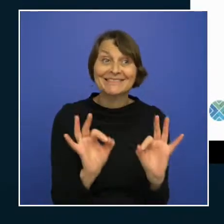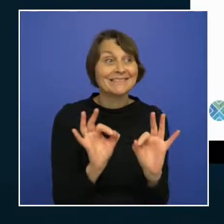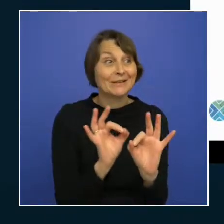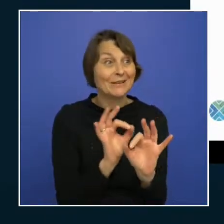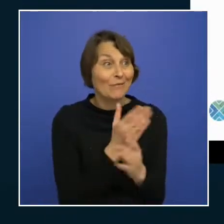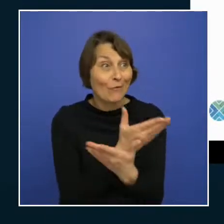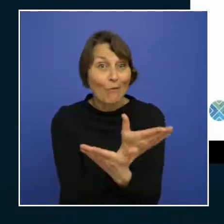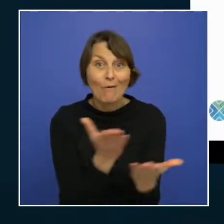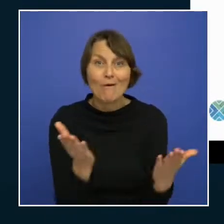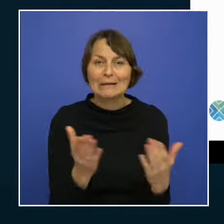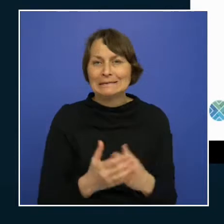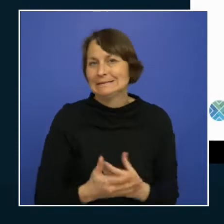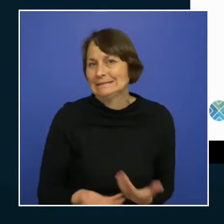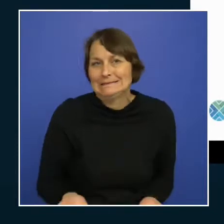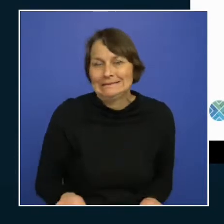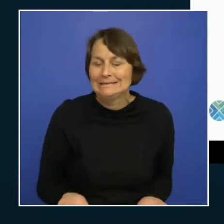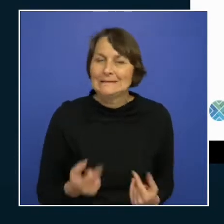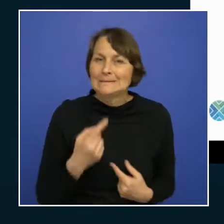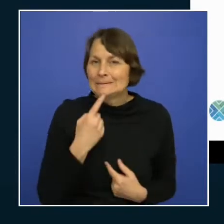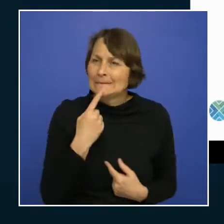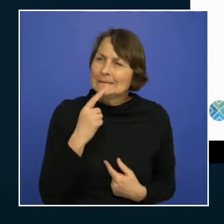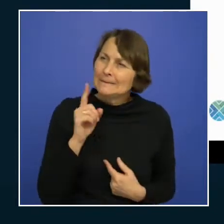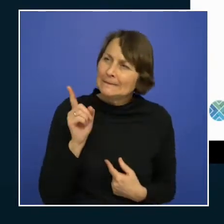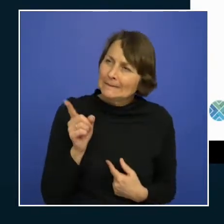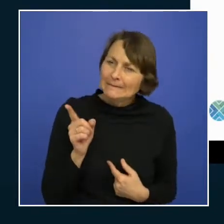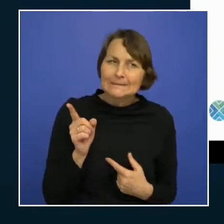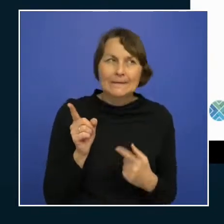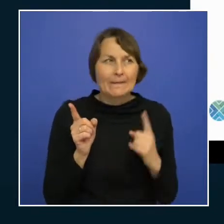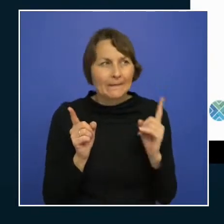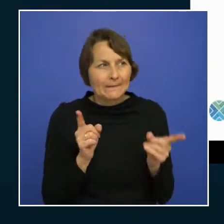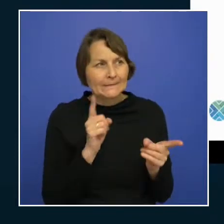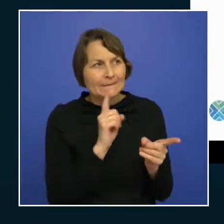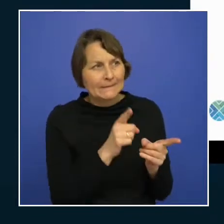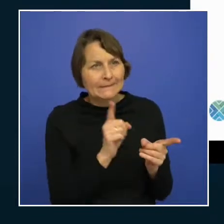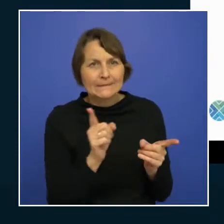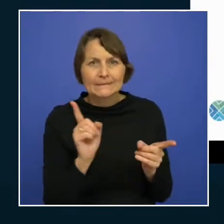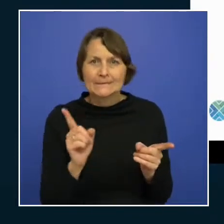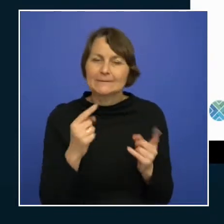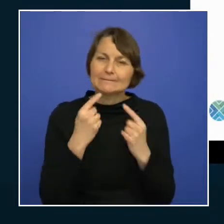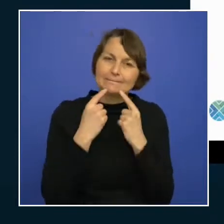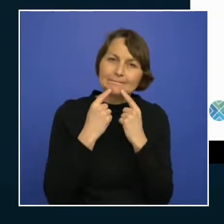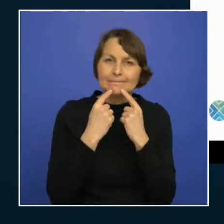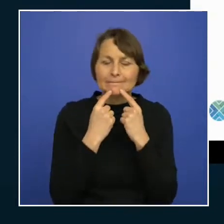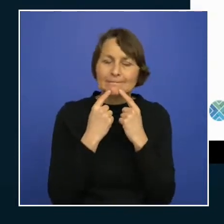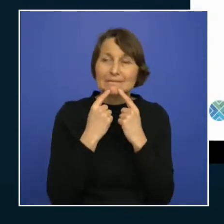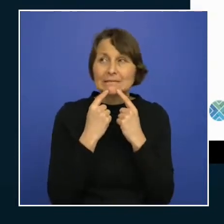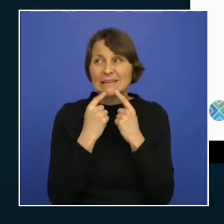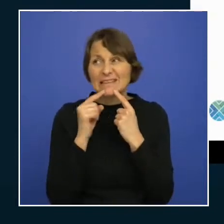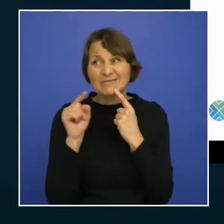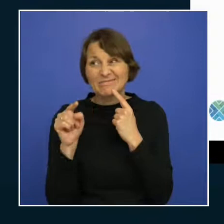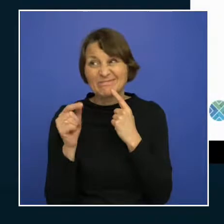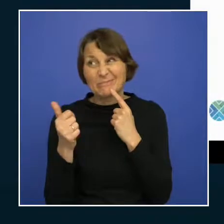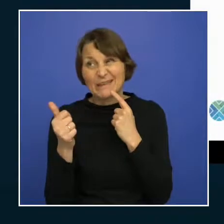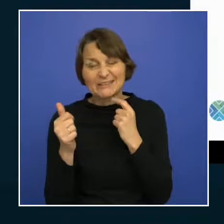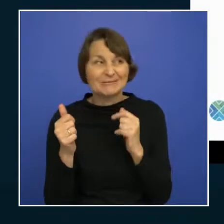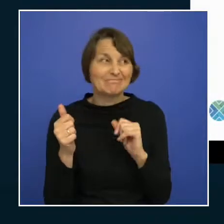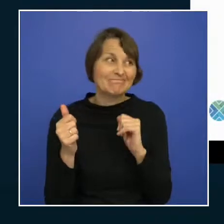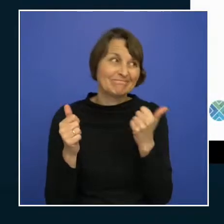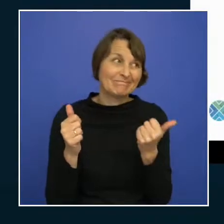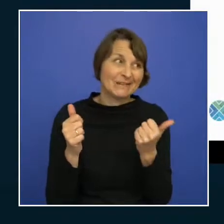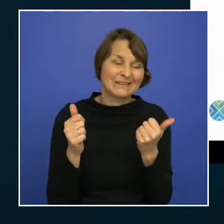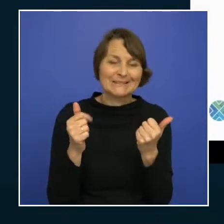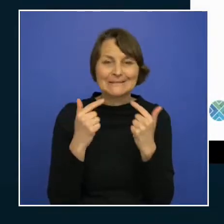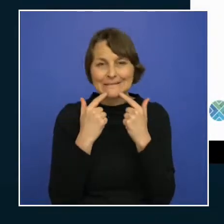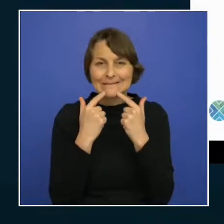always choosing between different types of evil, so to say, you know. So you have